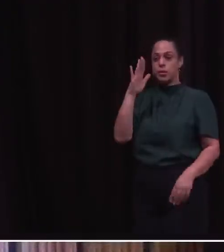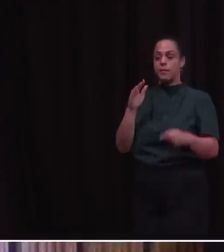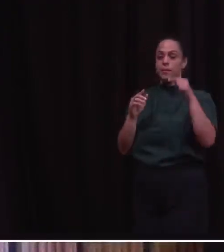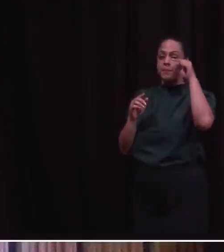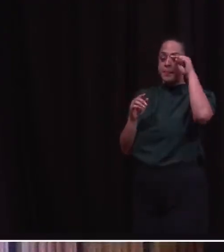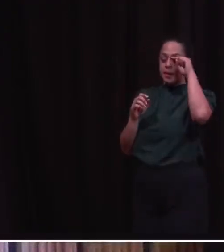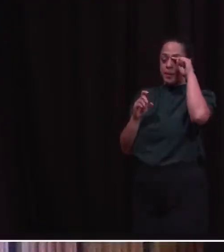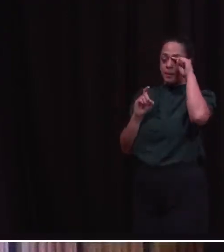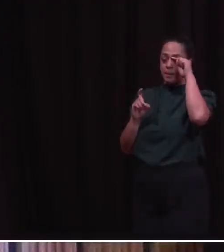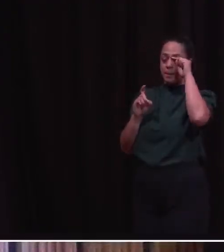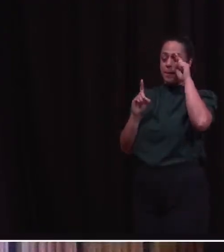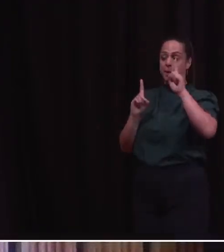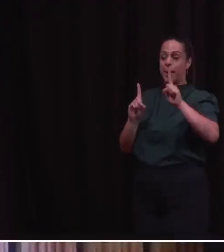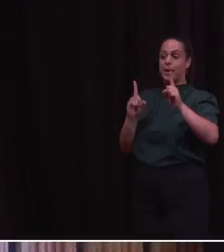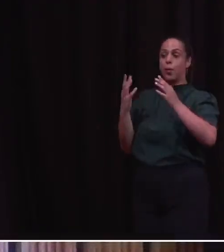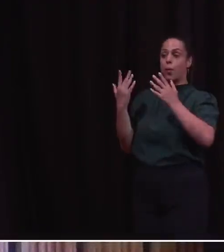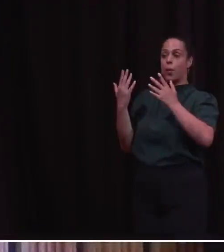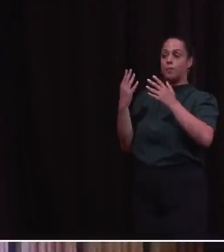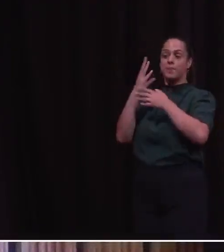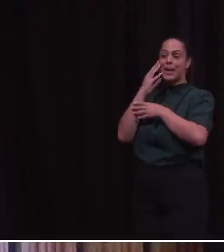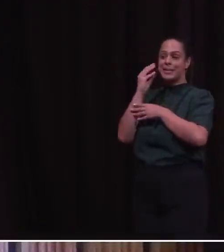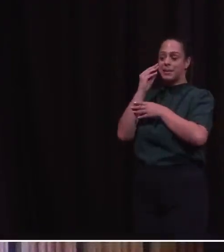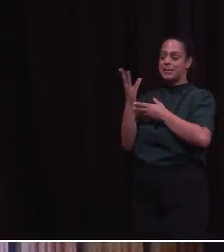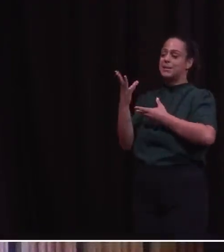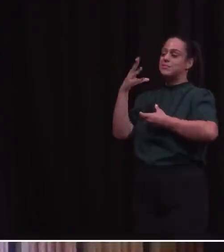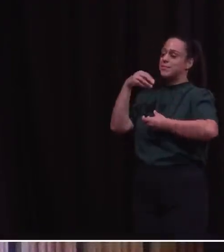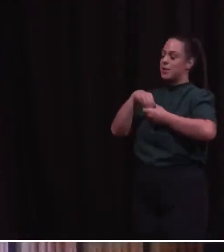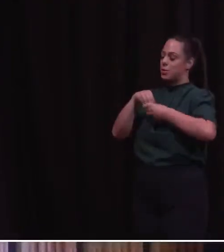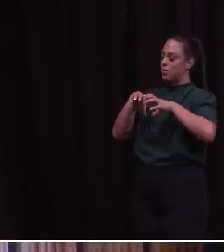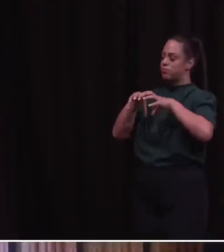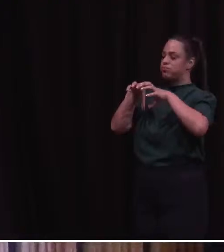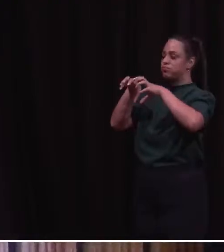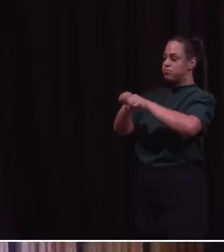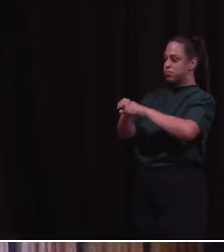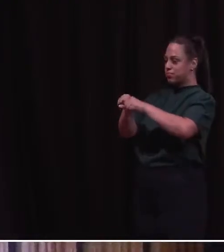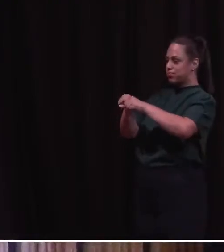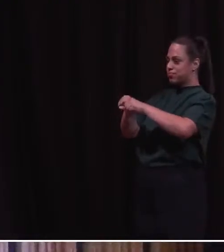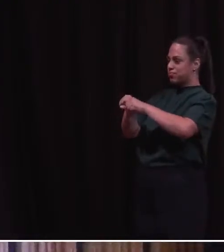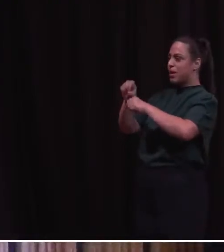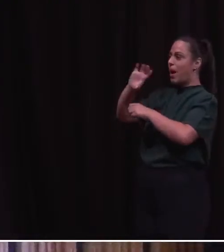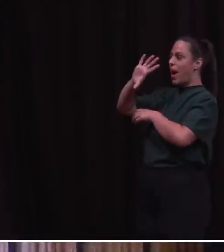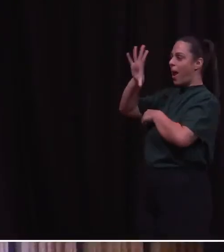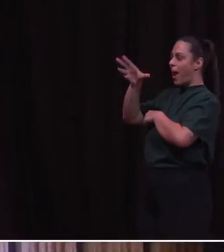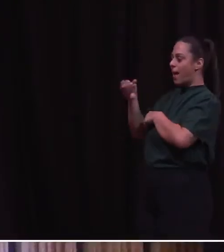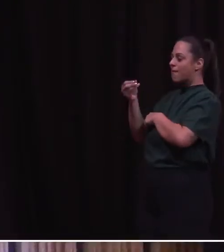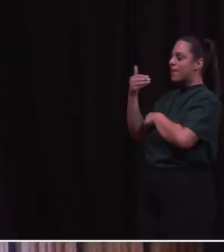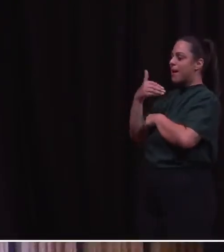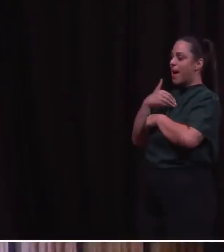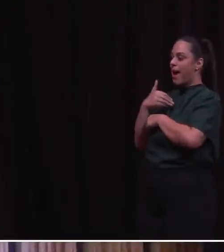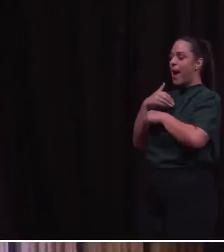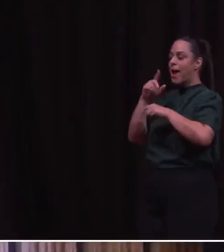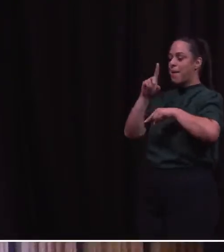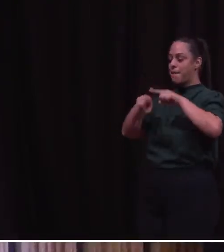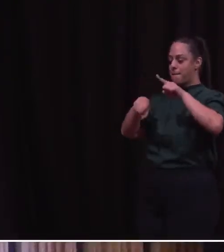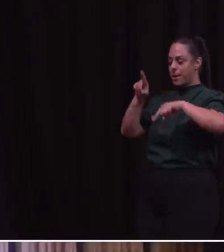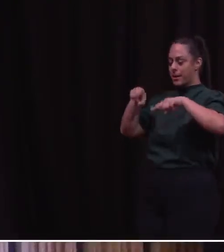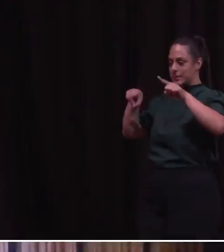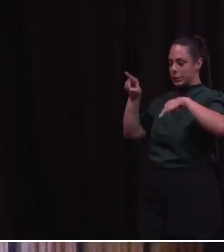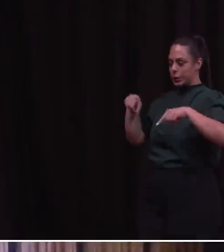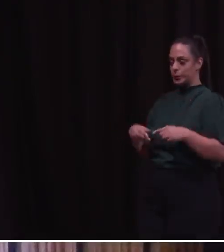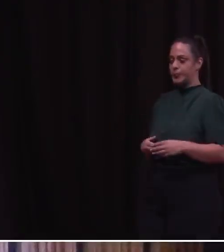colonization on the continent has variations. For one